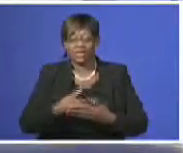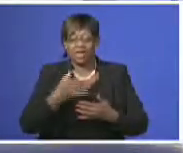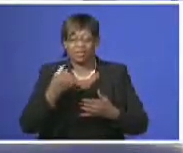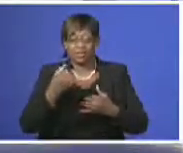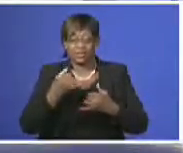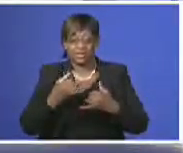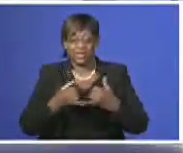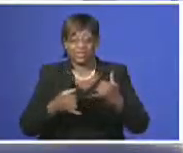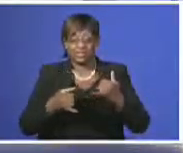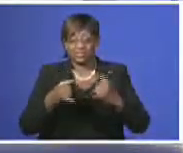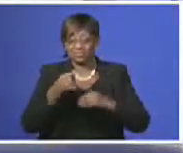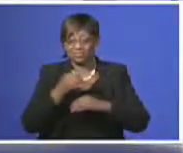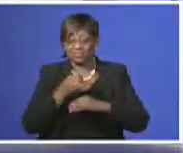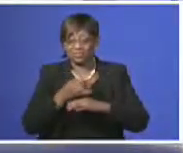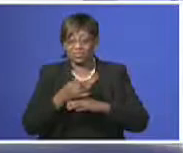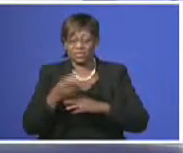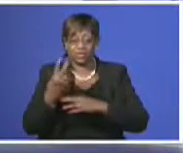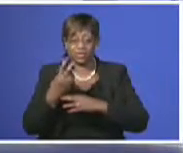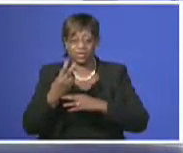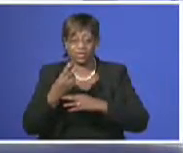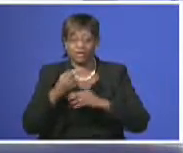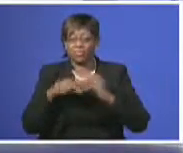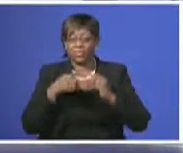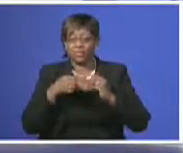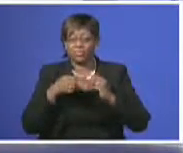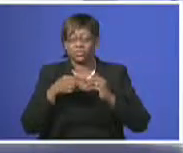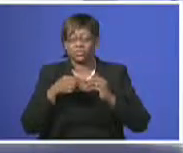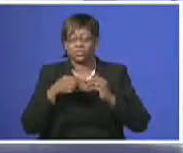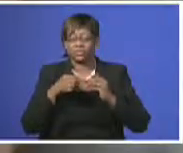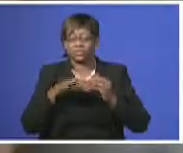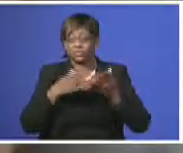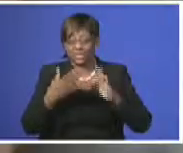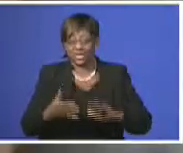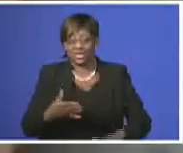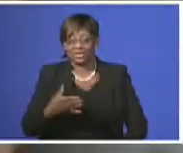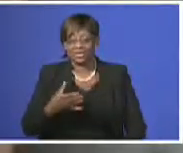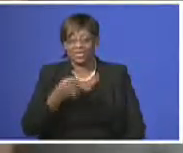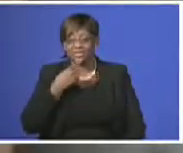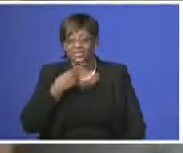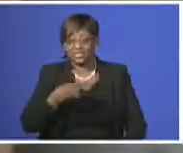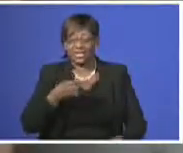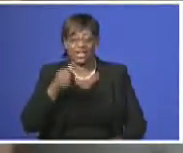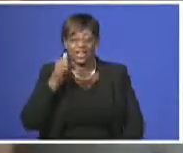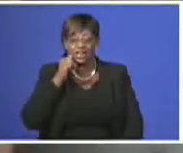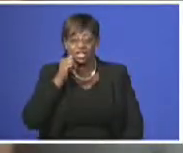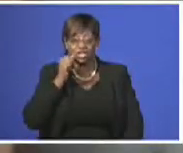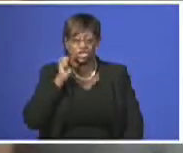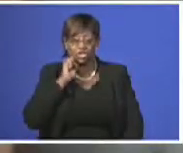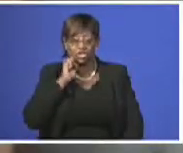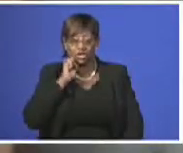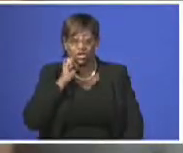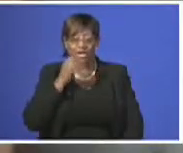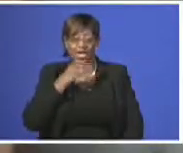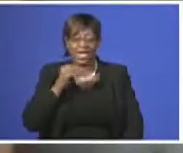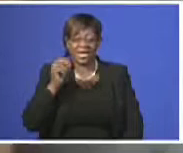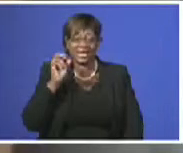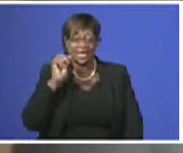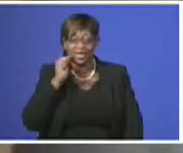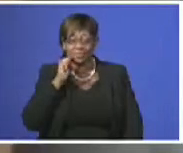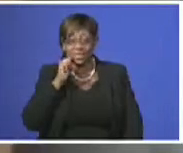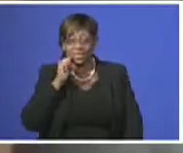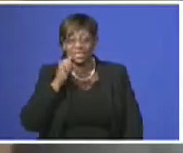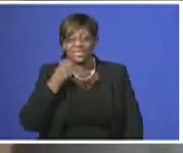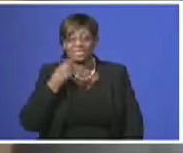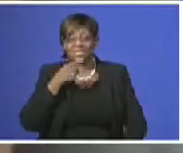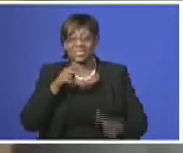Altavies Munnings today about his loss. 2 days after Alicia Sawyer and her young daughter Edenique were killed here at